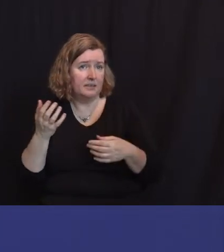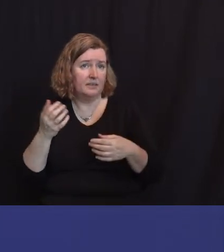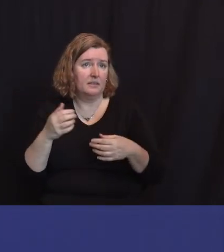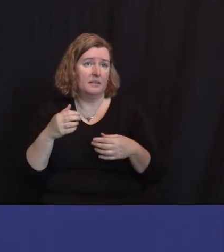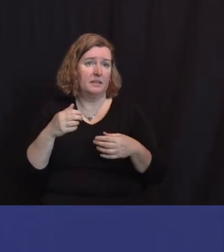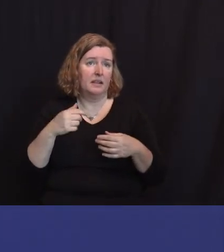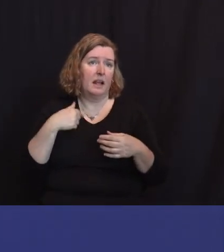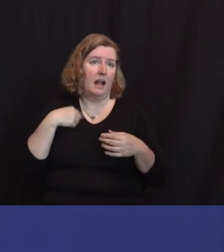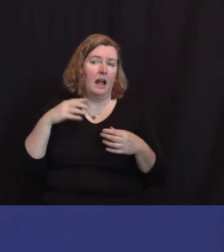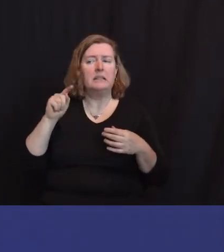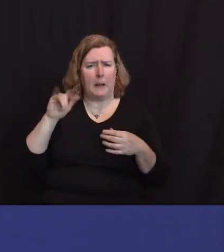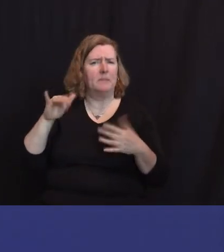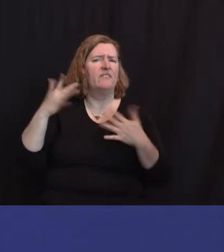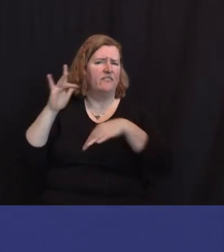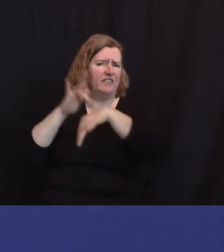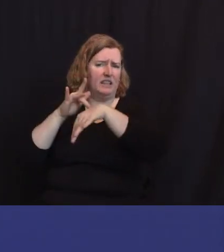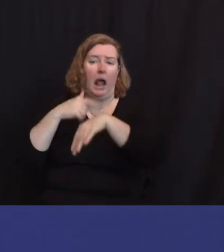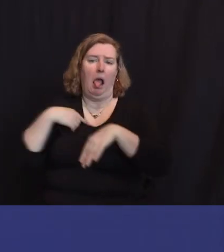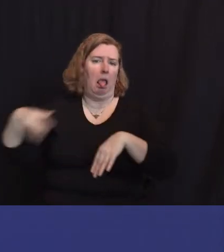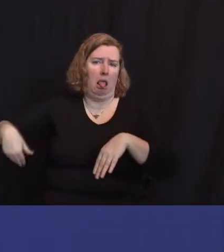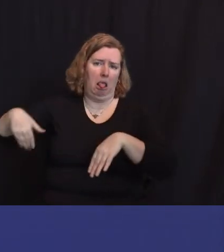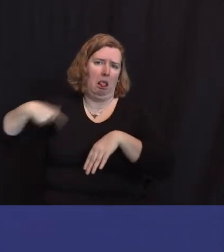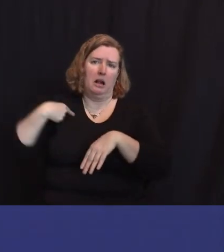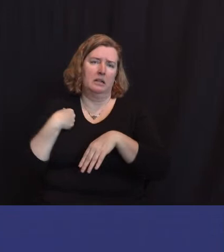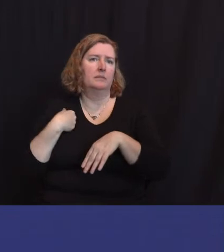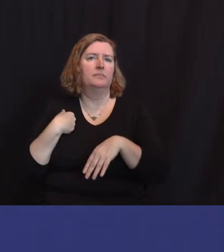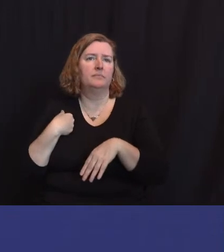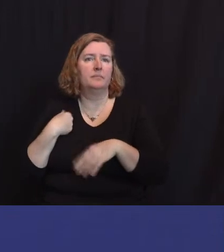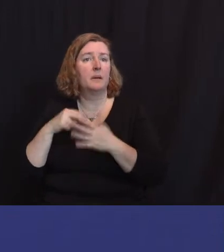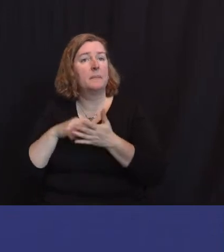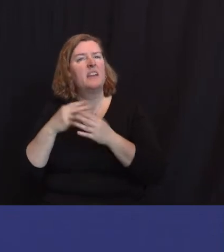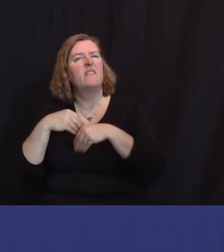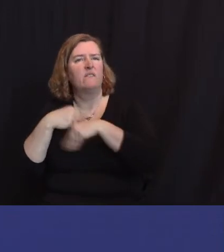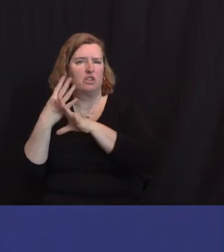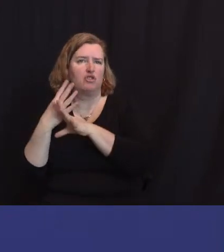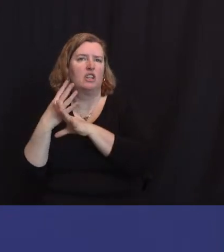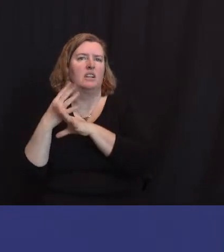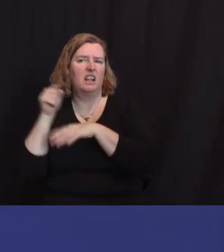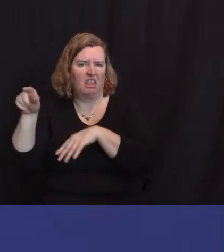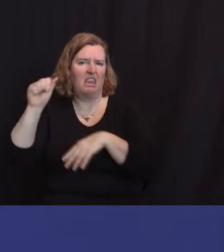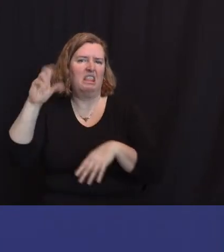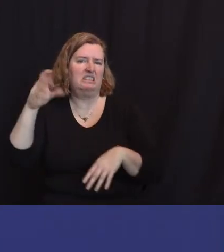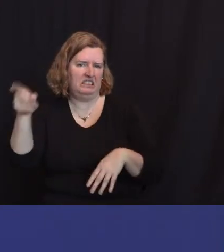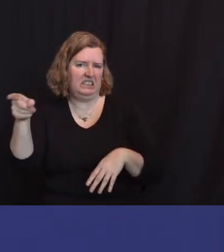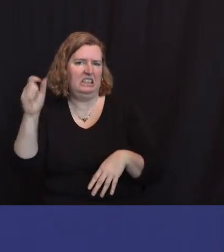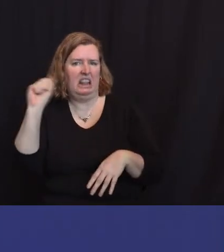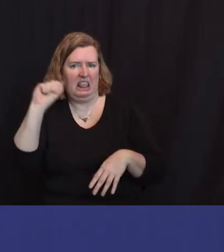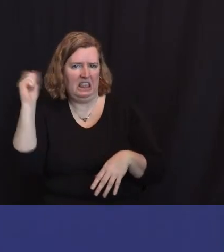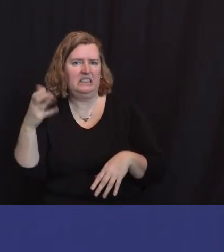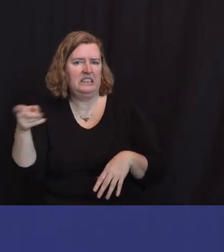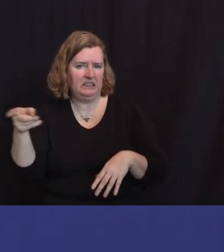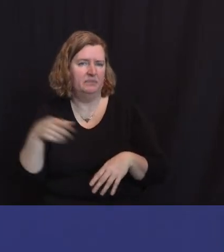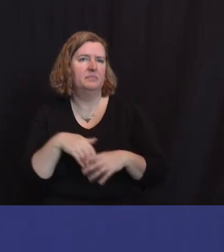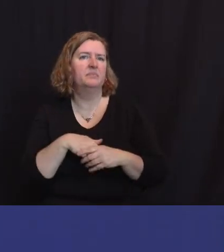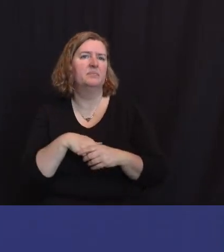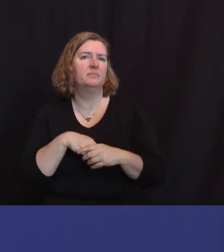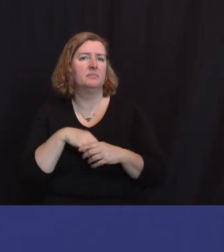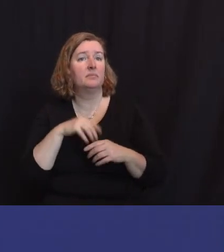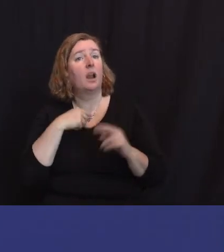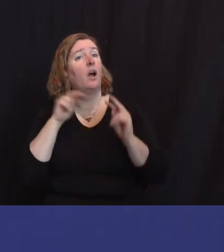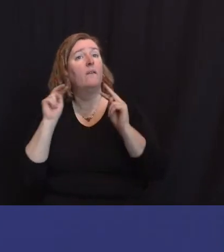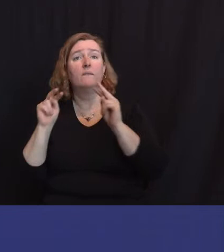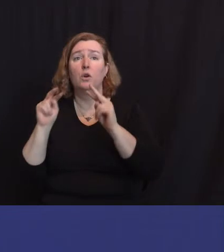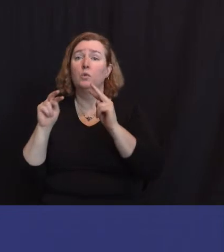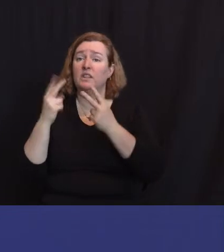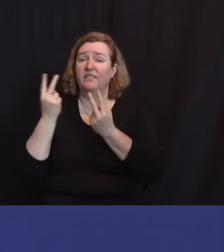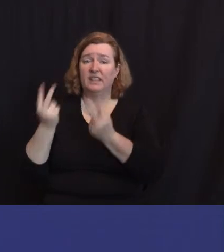together. So we'll be reporting from you down there on the road. And I'm looking forward to that visit in a big way. I